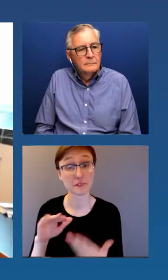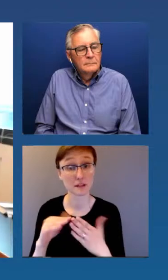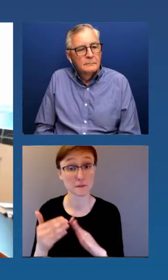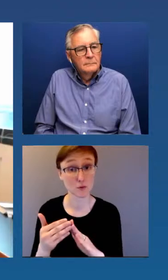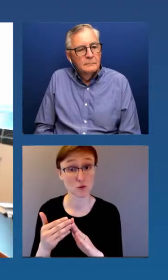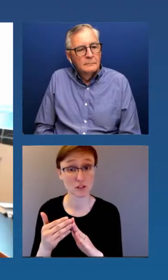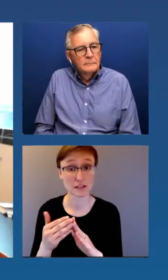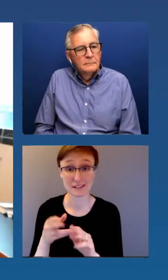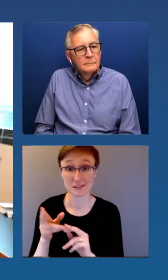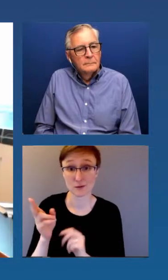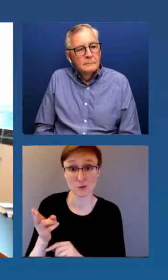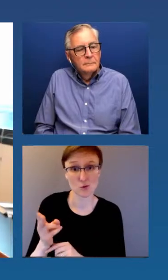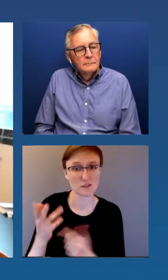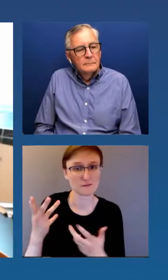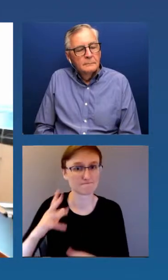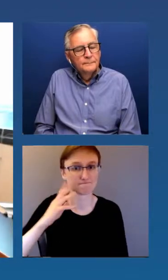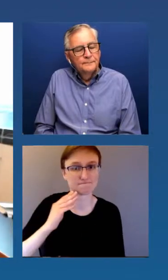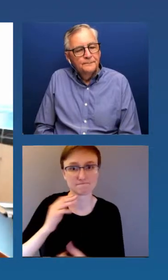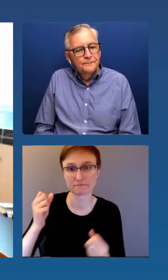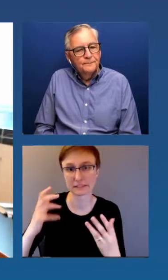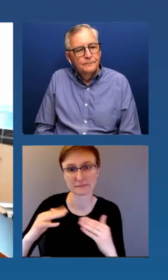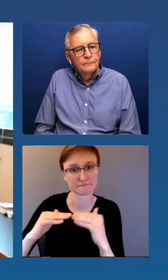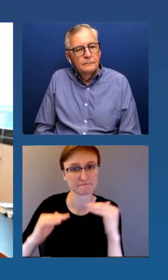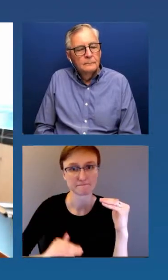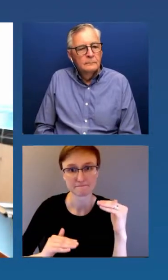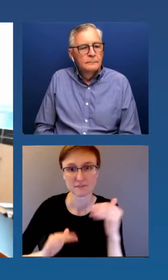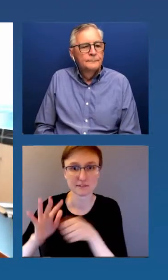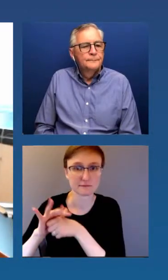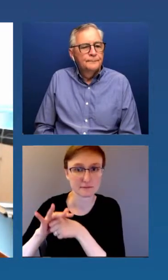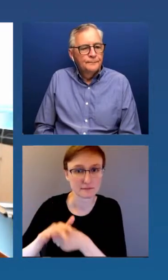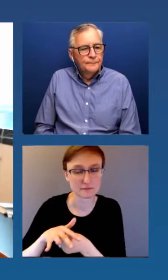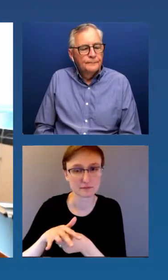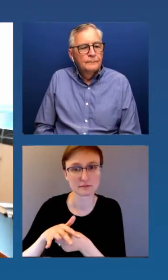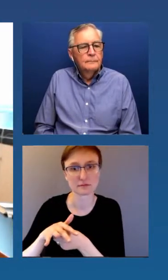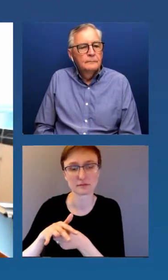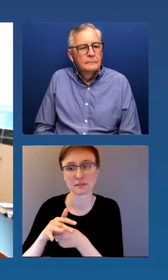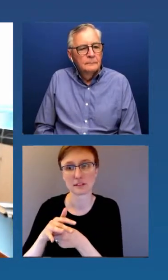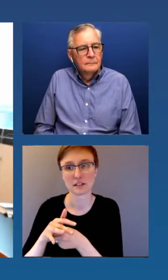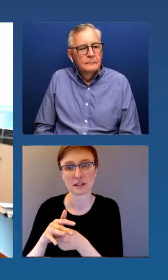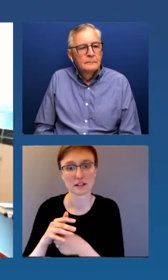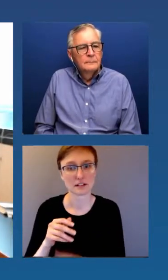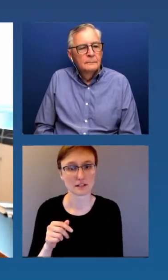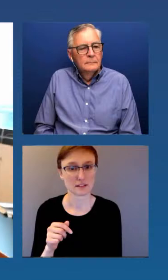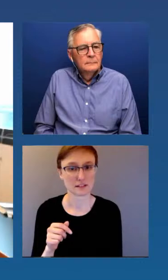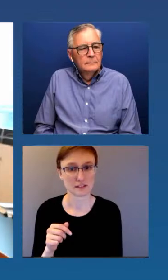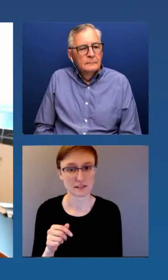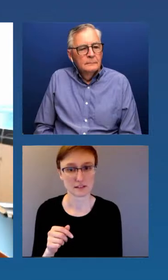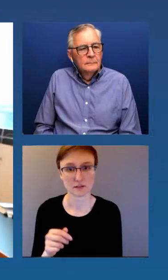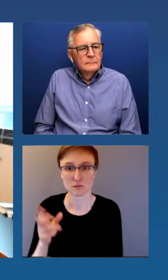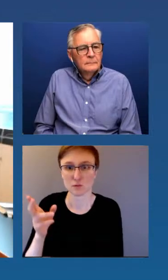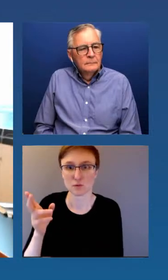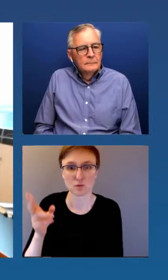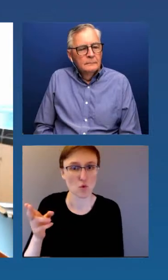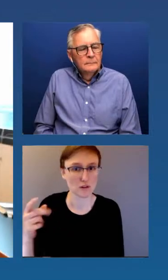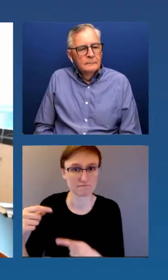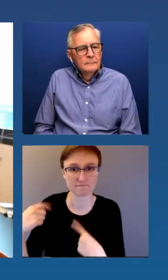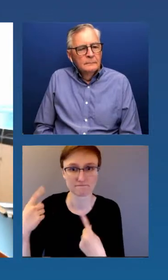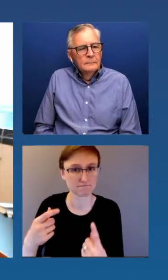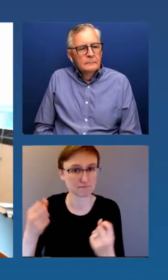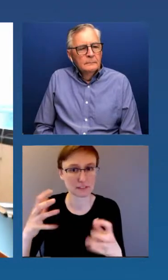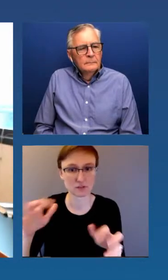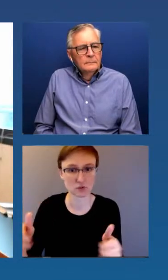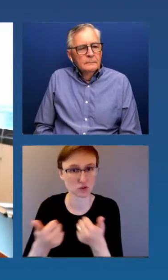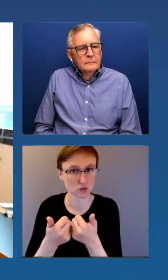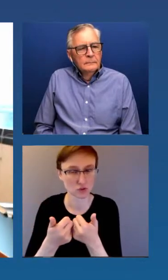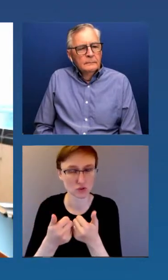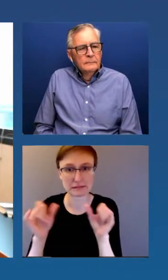historically faced inequities, oppression. They've historically had challenges with